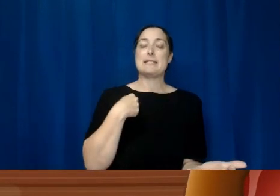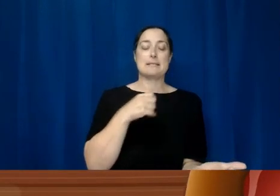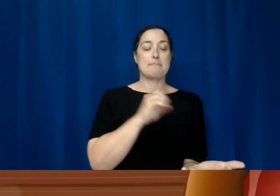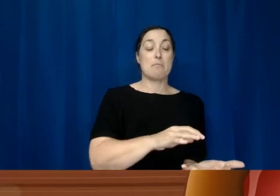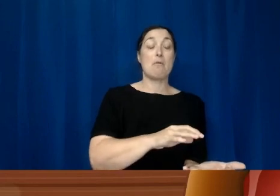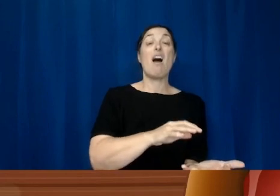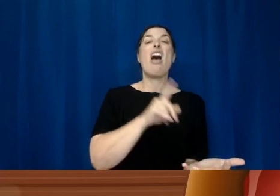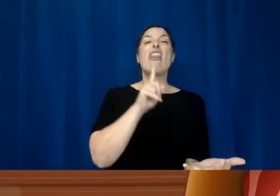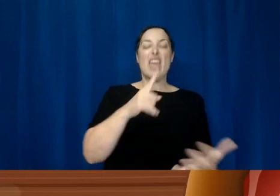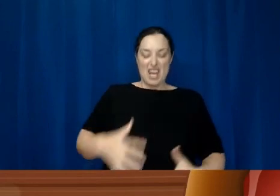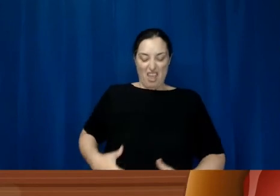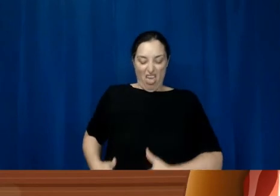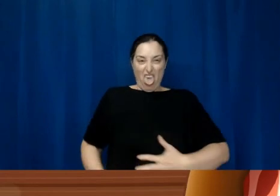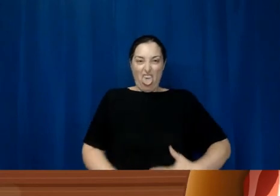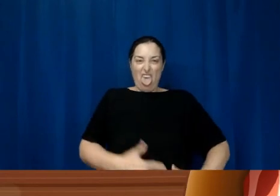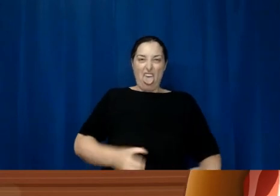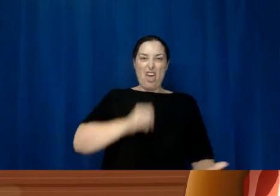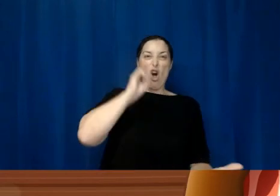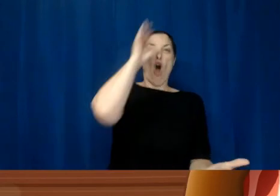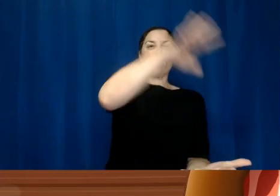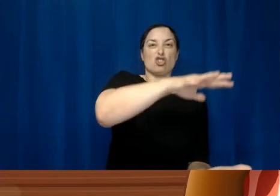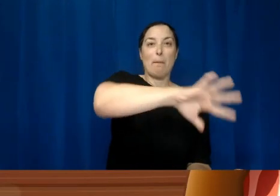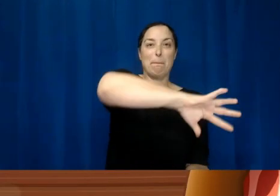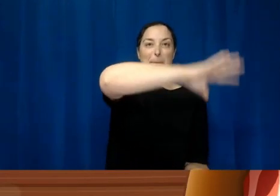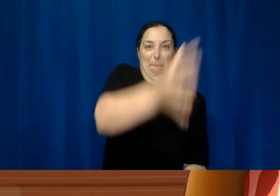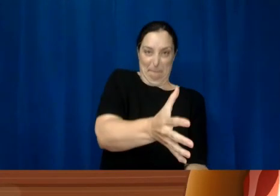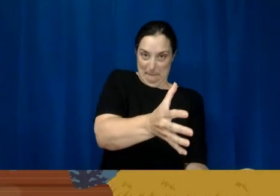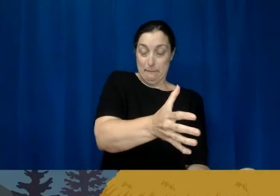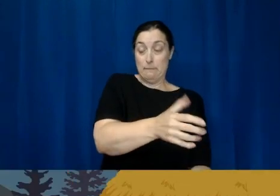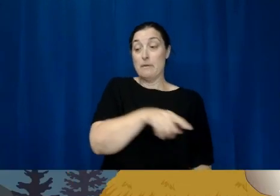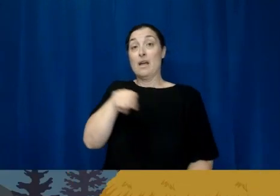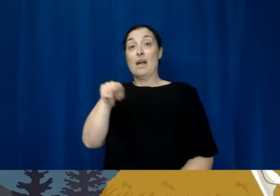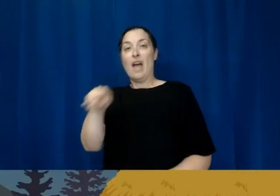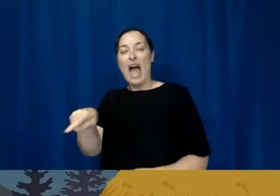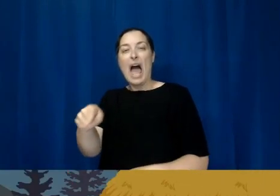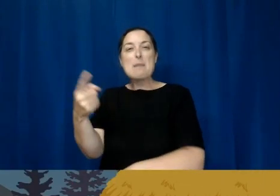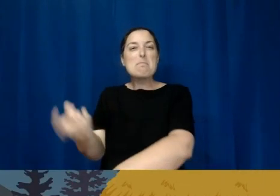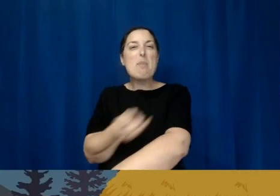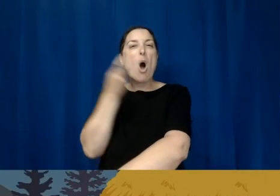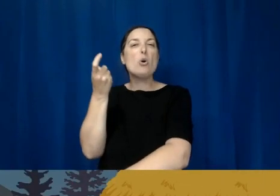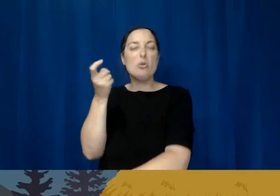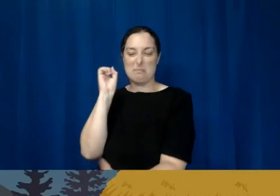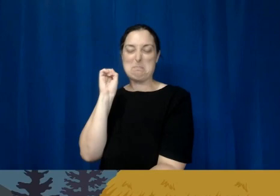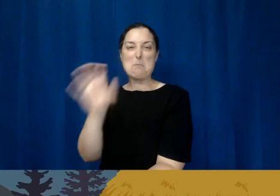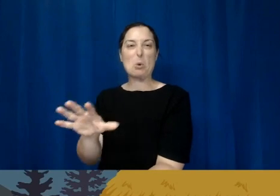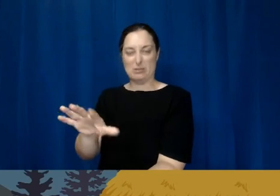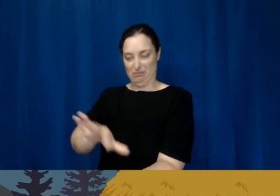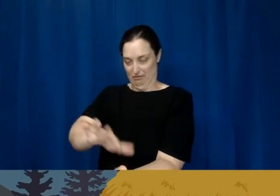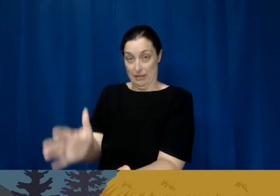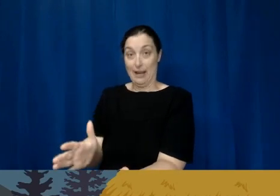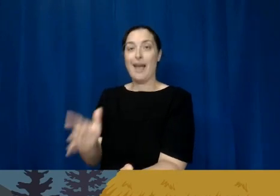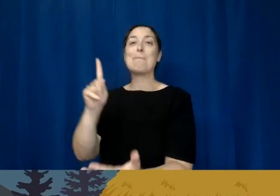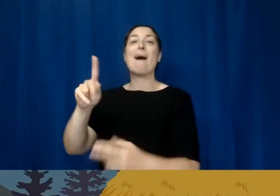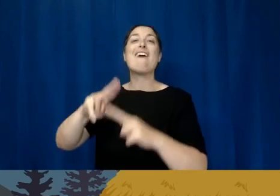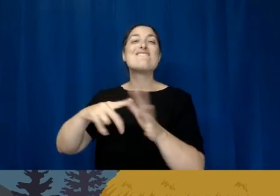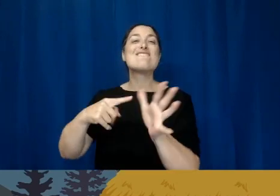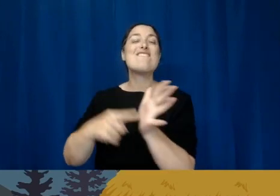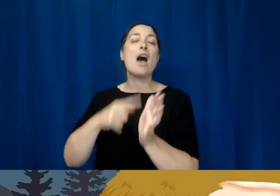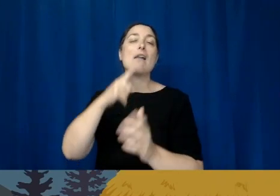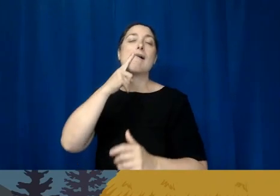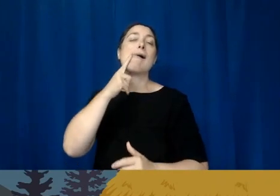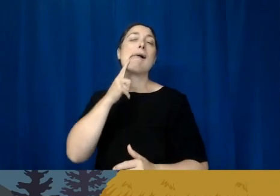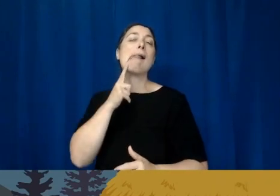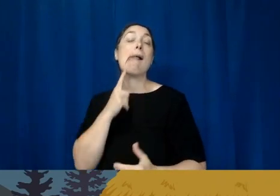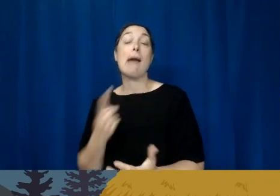hid them beneath the animal's unappetizing stomach. For the second portion, Prometheus took the animal's inedible bones and